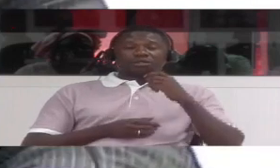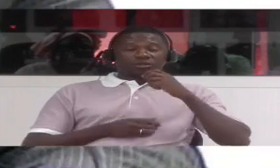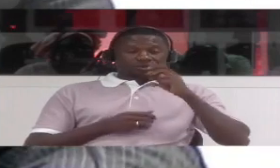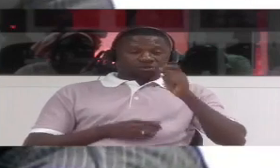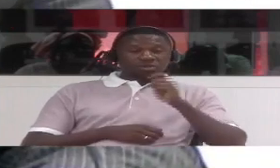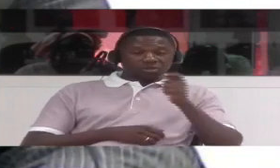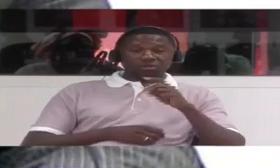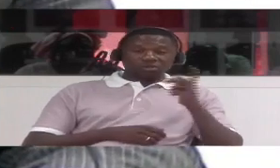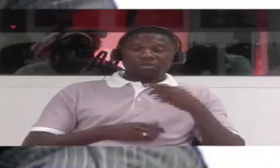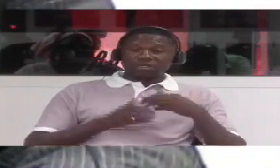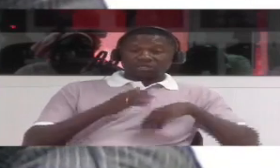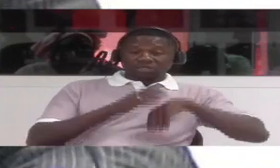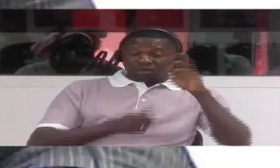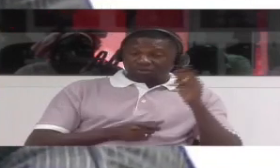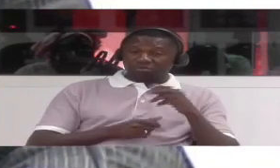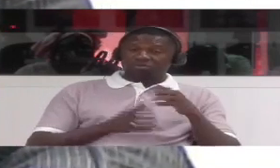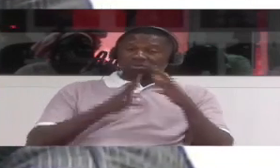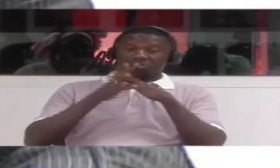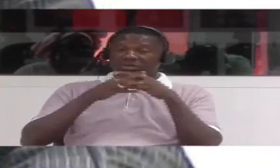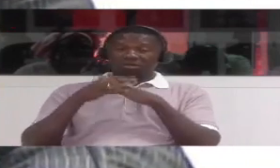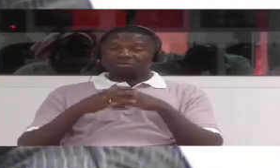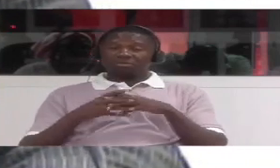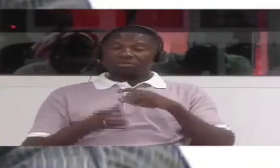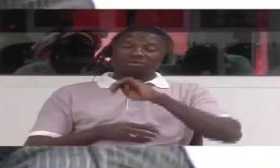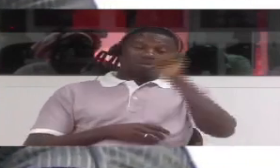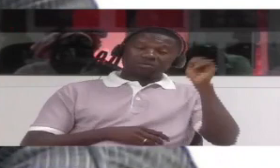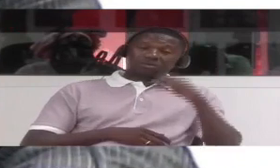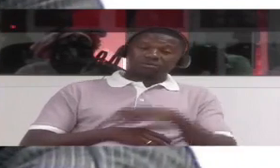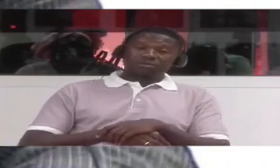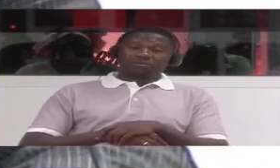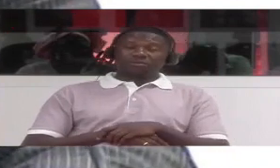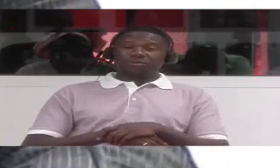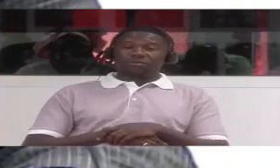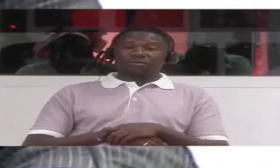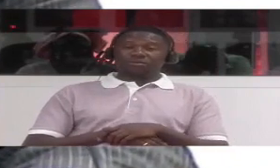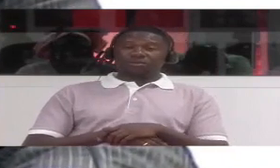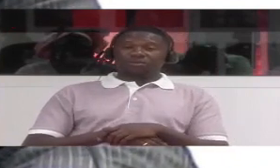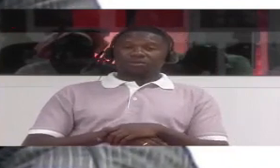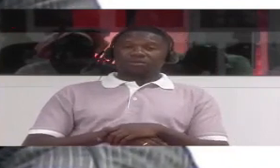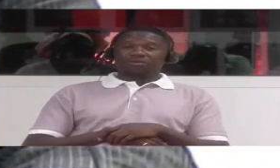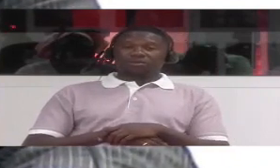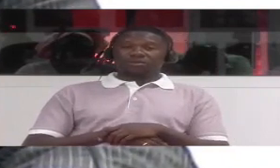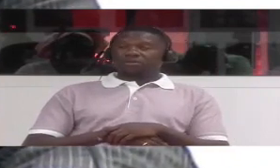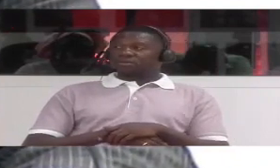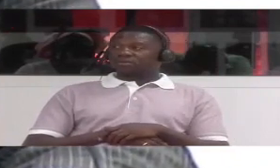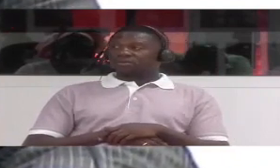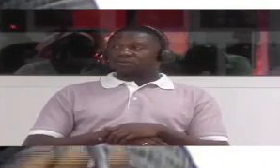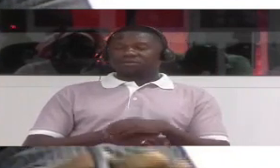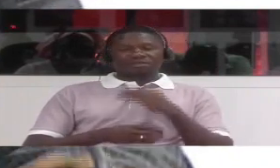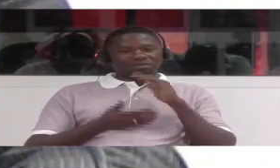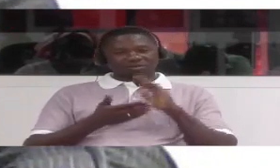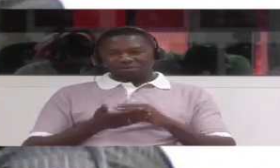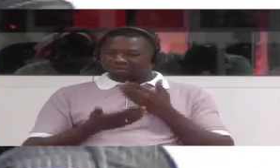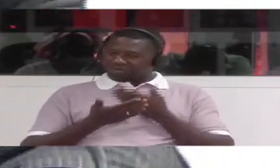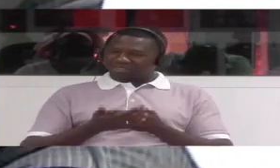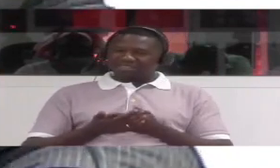wala Angleterre this is why many journalists they run away ñoo ñu dañ continue some like journalism. Mr. Cham, sorry to interrupt. Can you just slow down so the